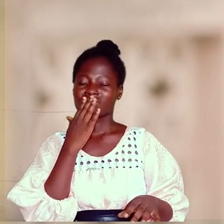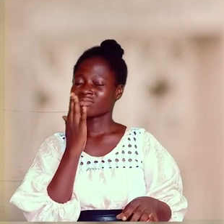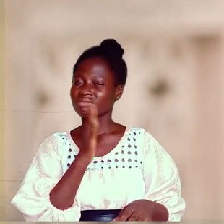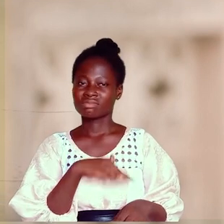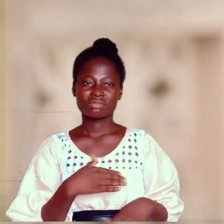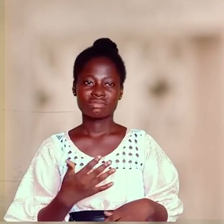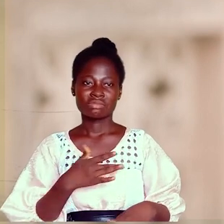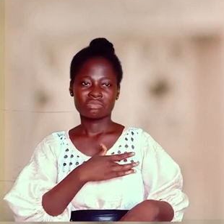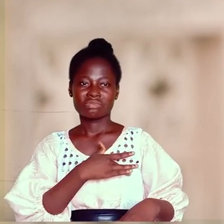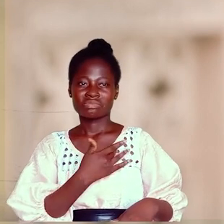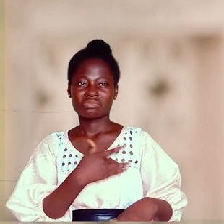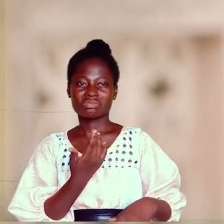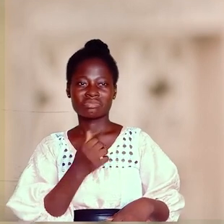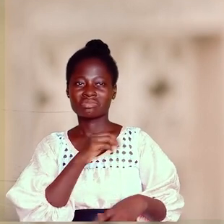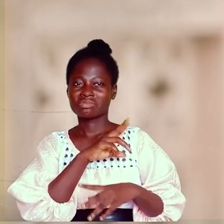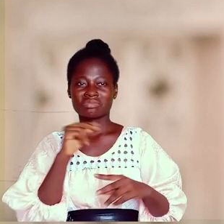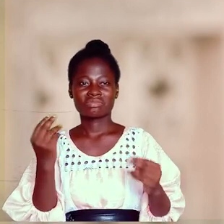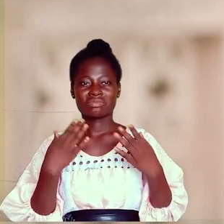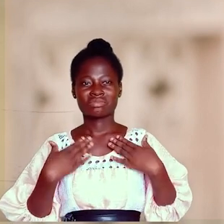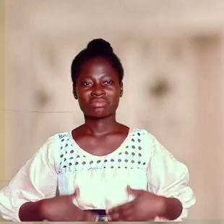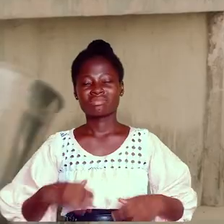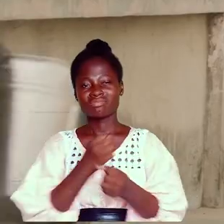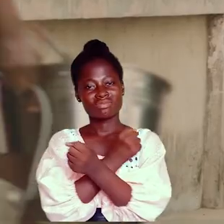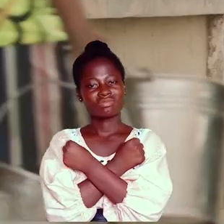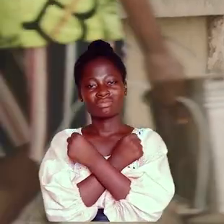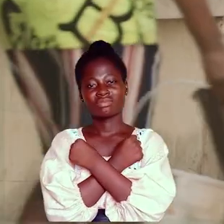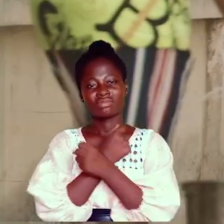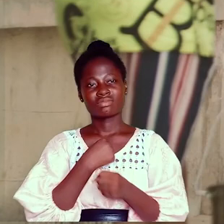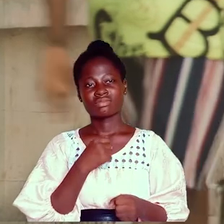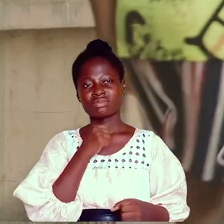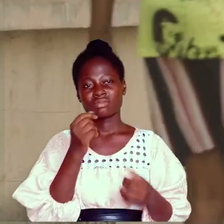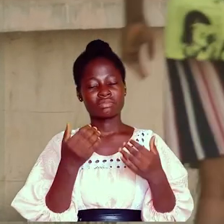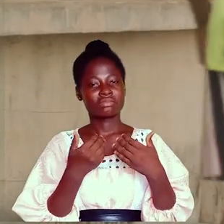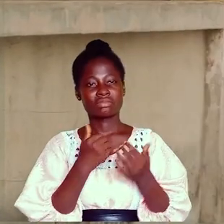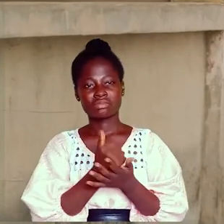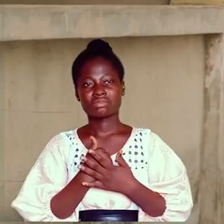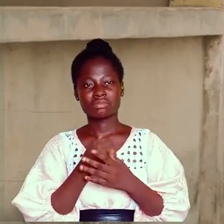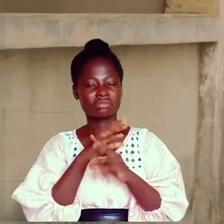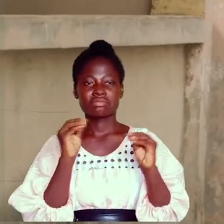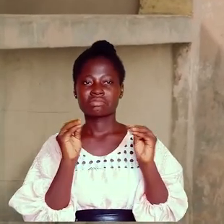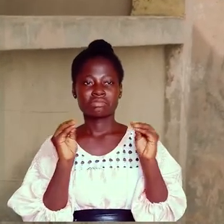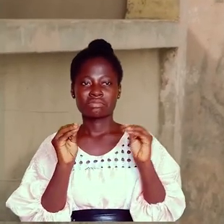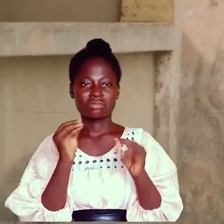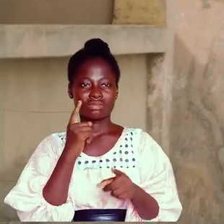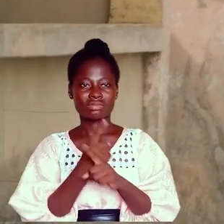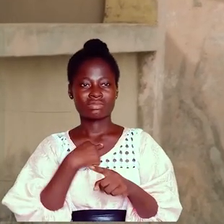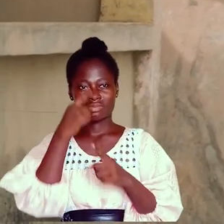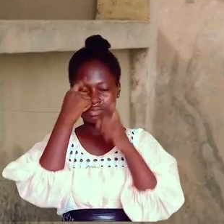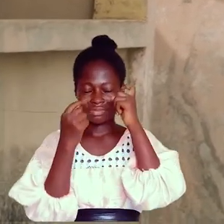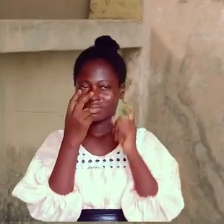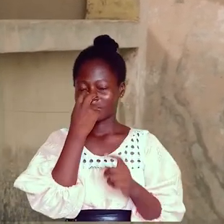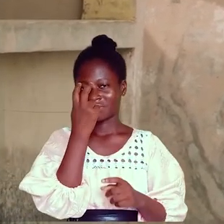I sometimes feel bad. Like I feel no one loves me. I don't have anybody to talk on my behalf. Just